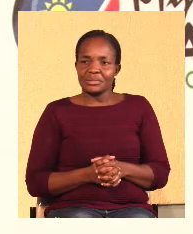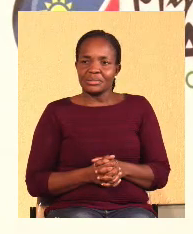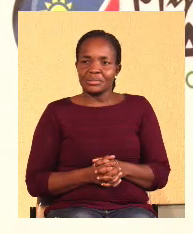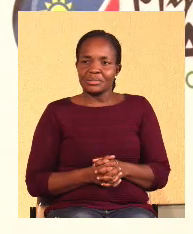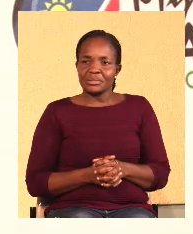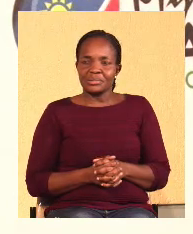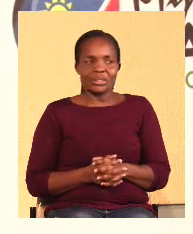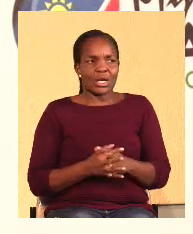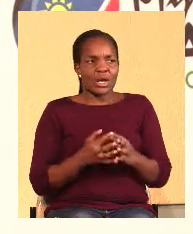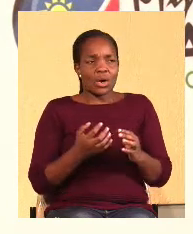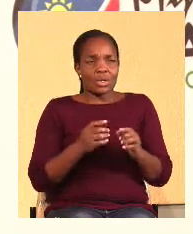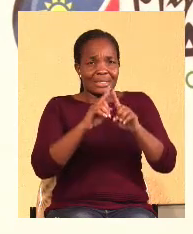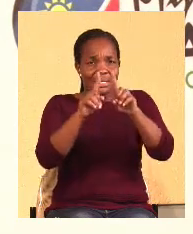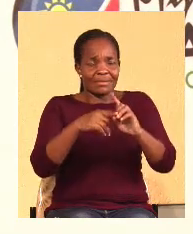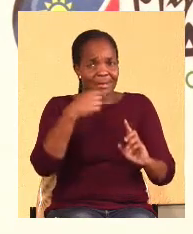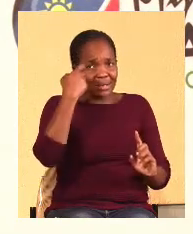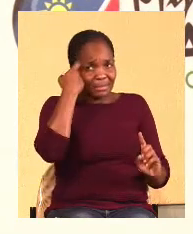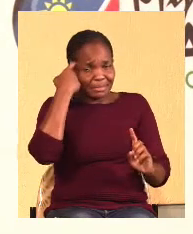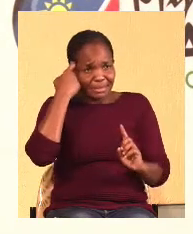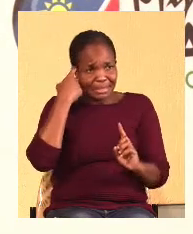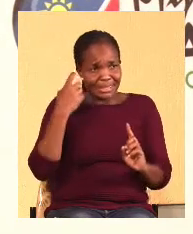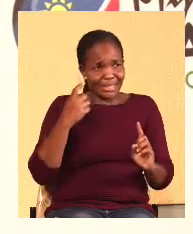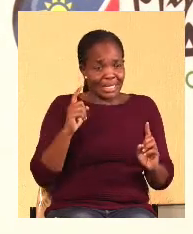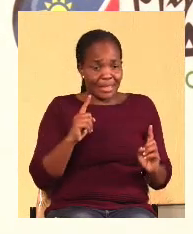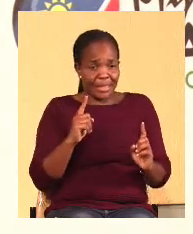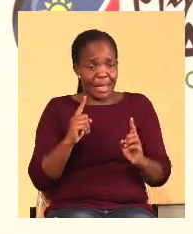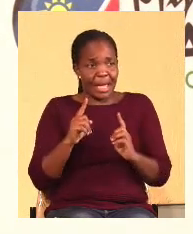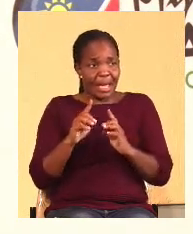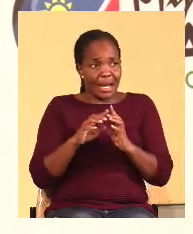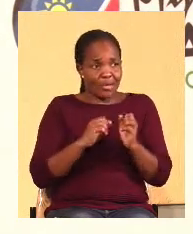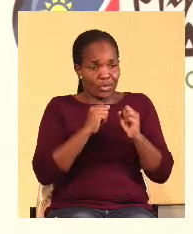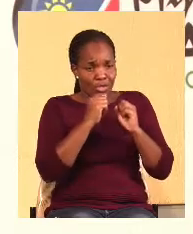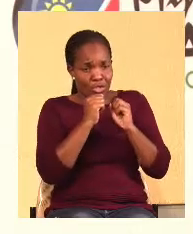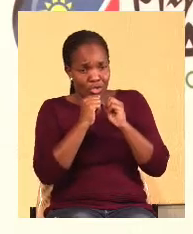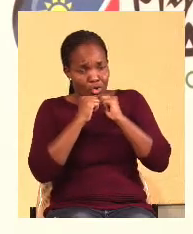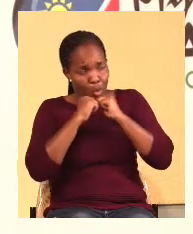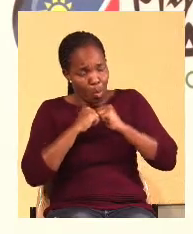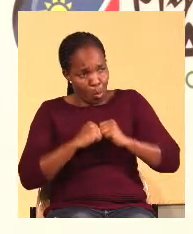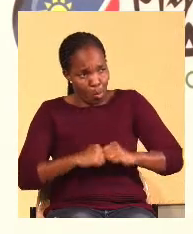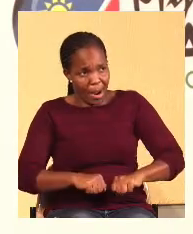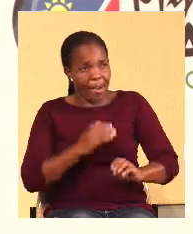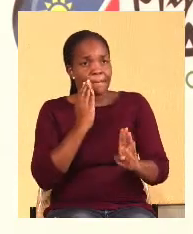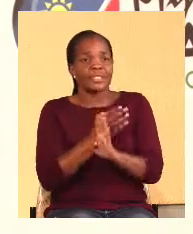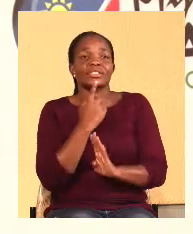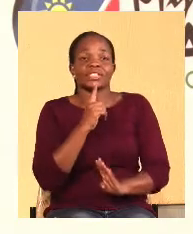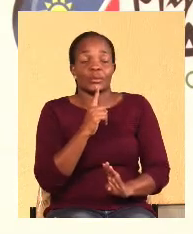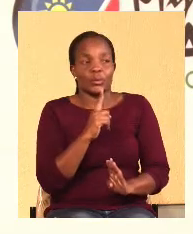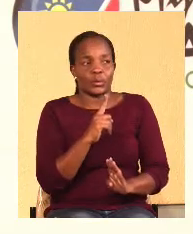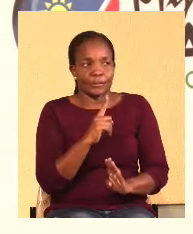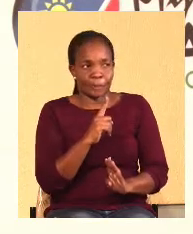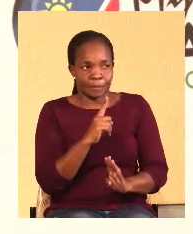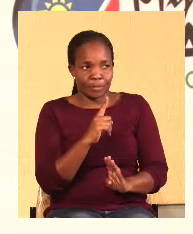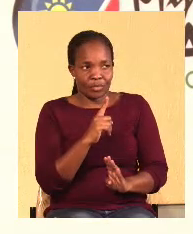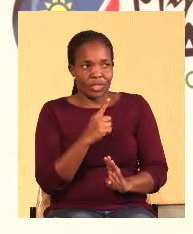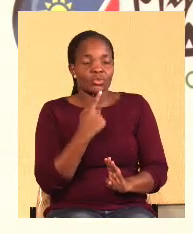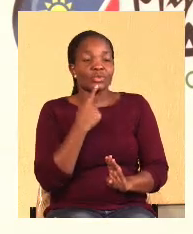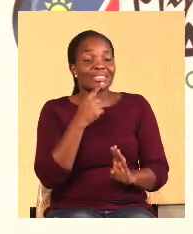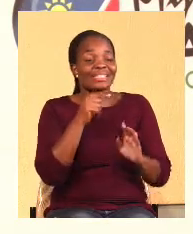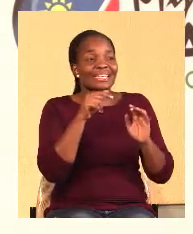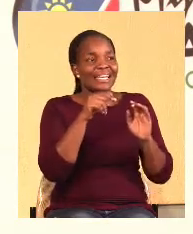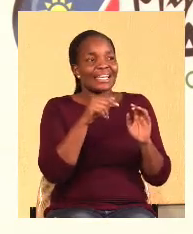various ministries have or are in the process of coming out with directives that stipulates what things need to be done